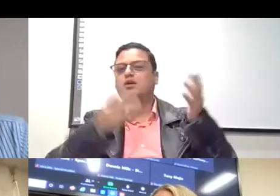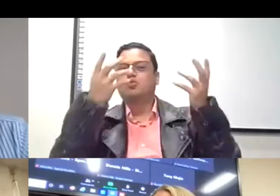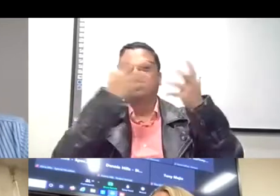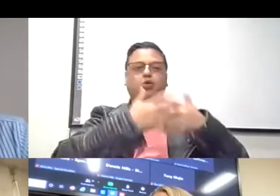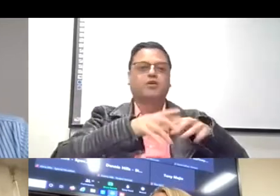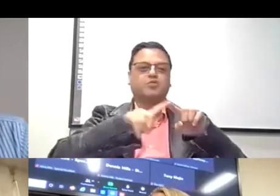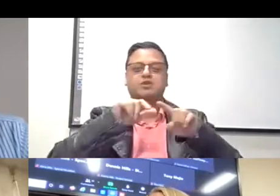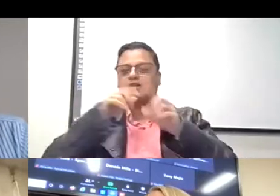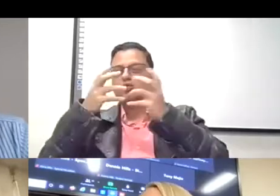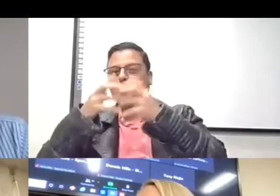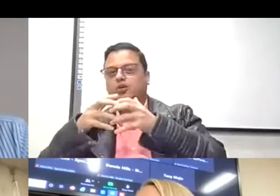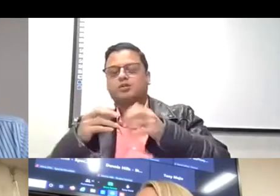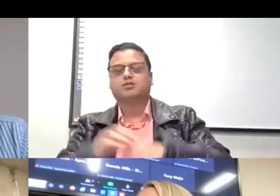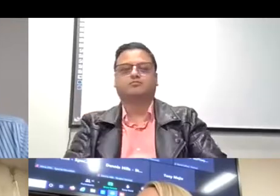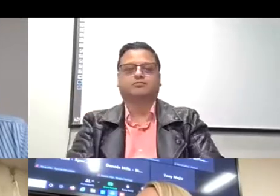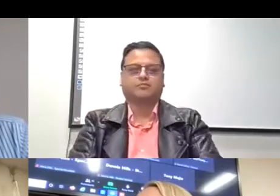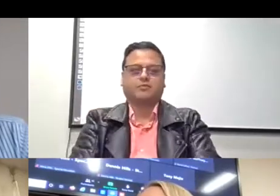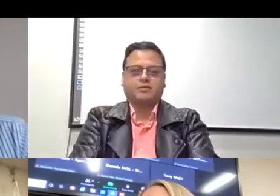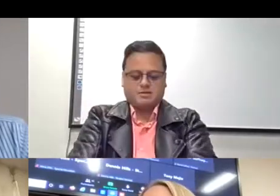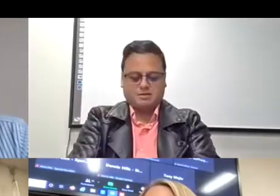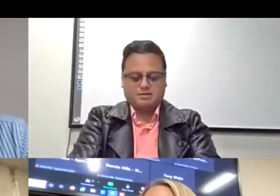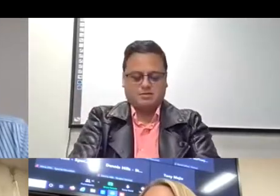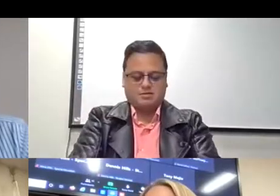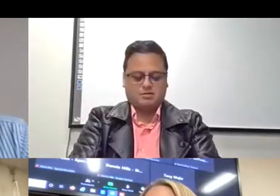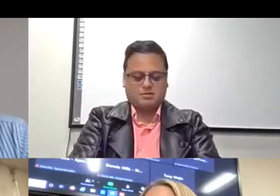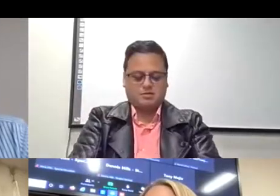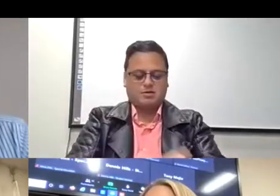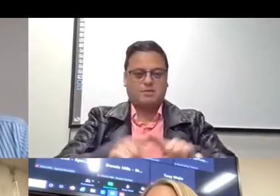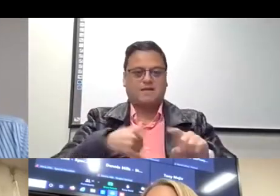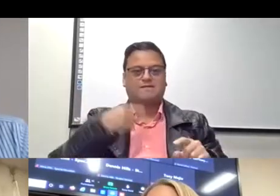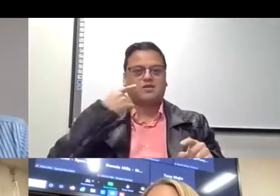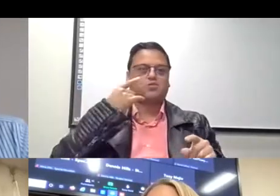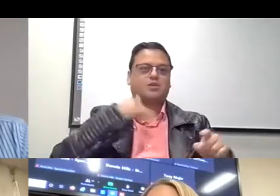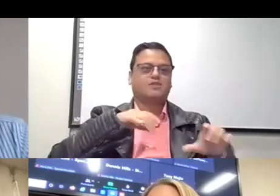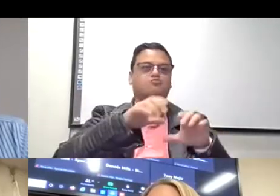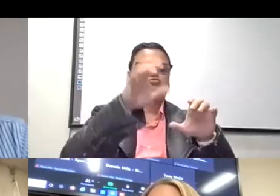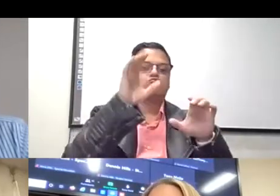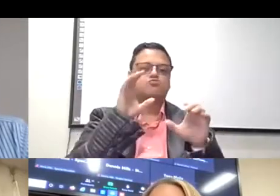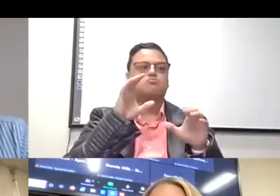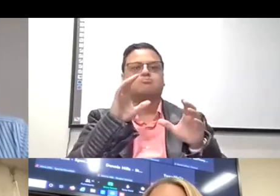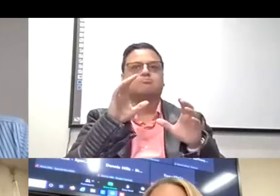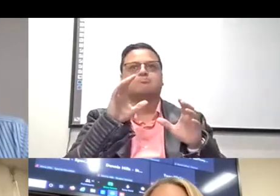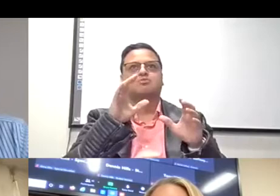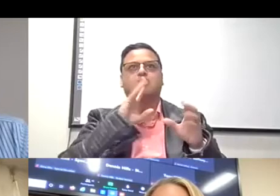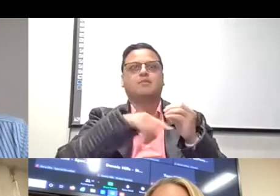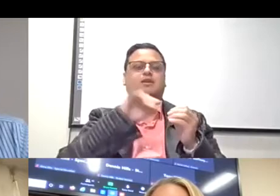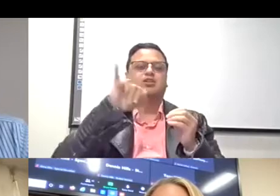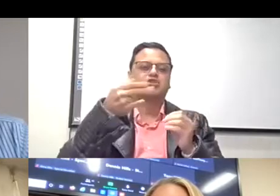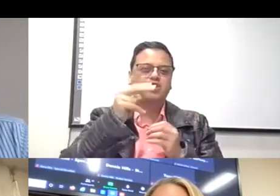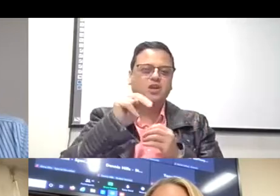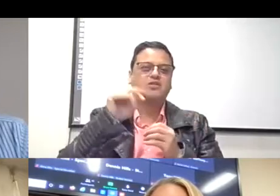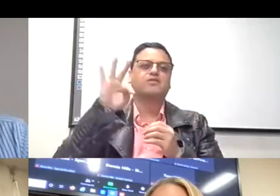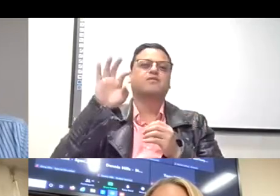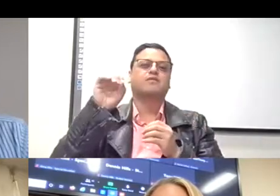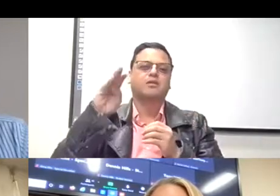at the moment. But I figure that by the time we get to January, March, or January, February, we'll definitely be in